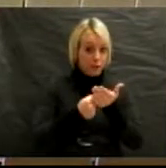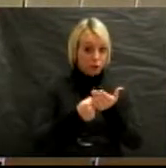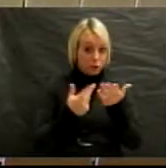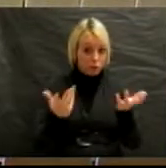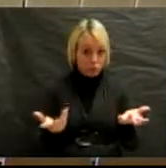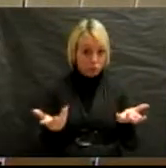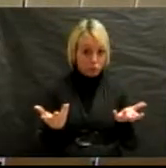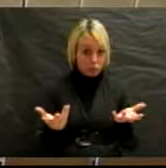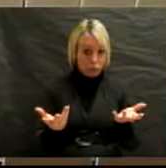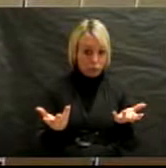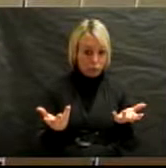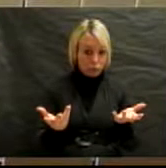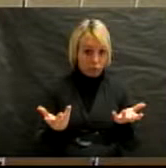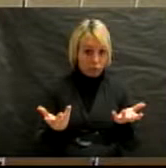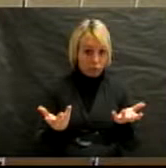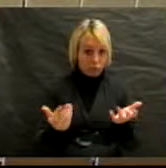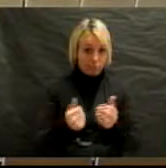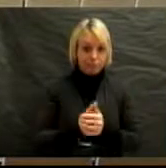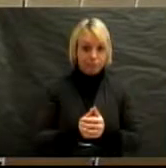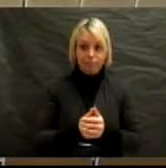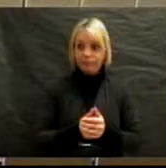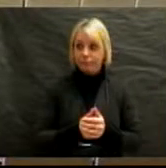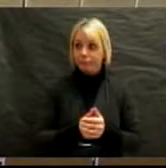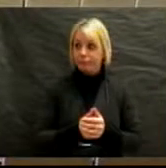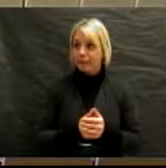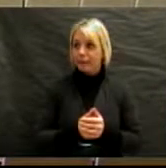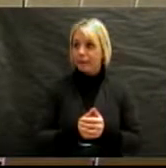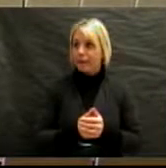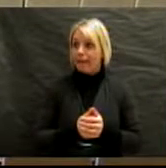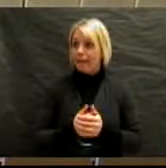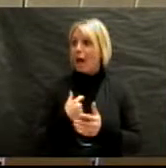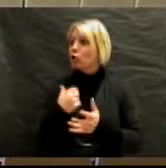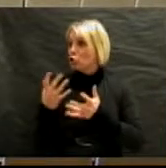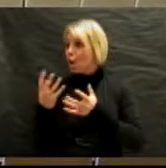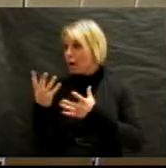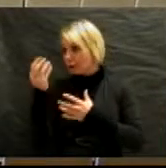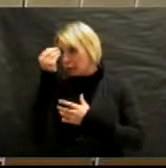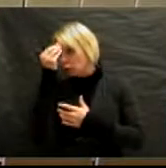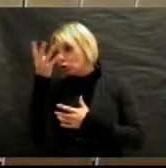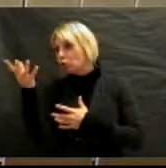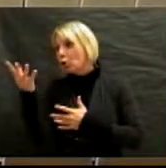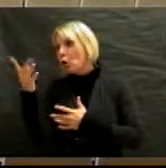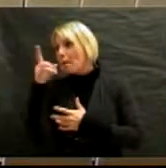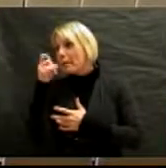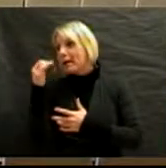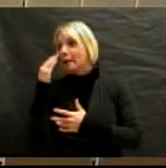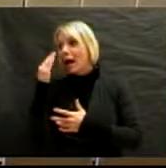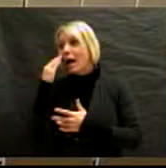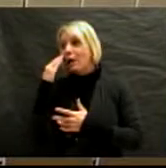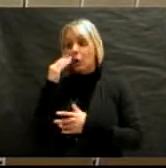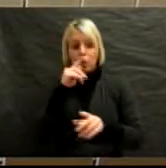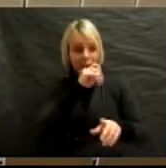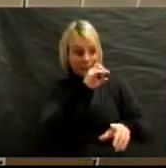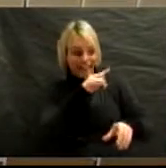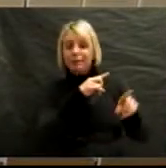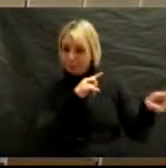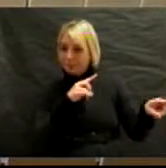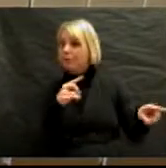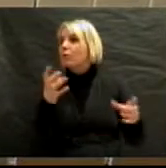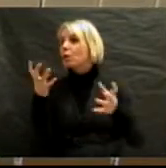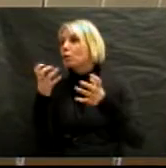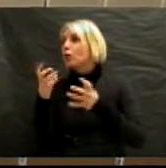I just want to, just so you know, because I know that we had some comments last year about the formality, it's customary to